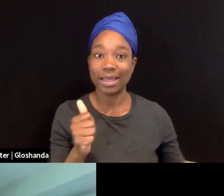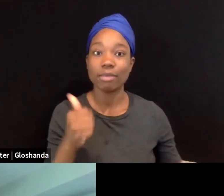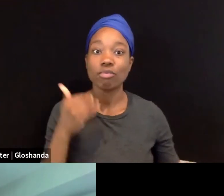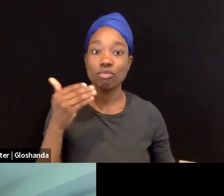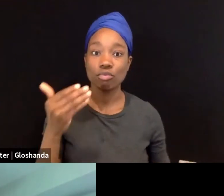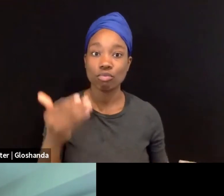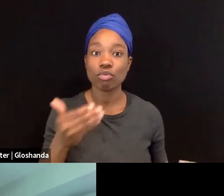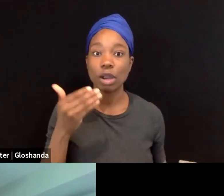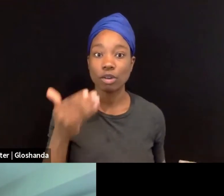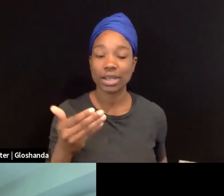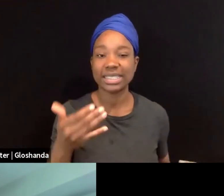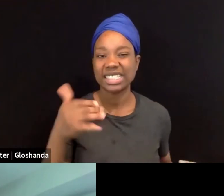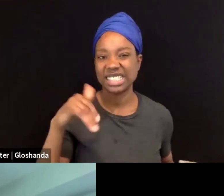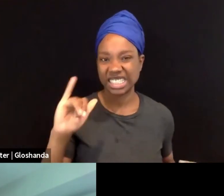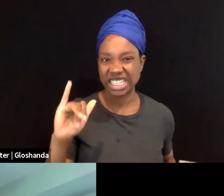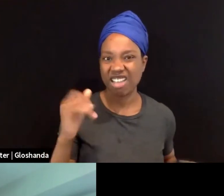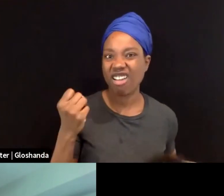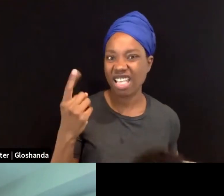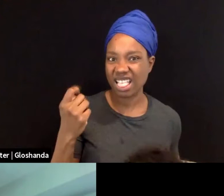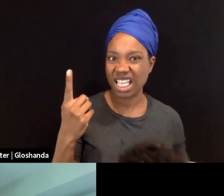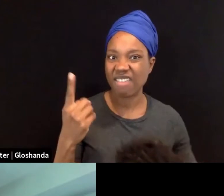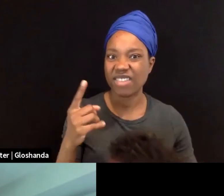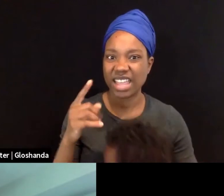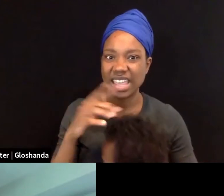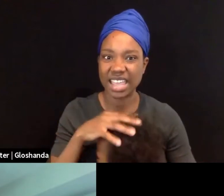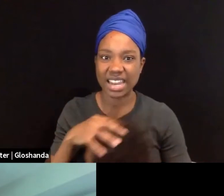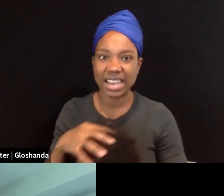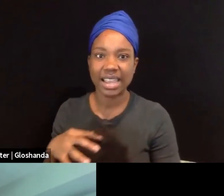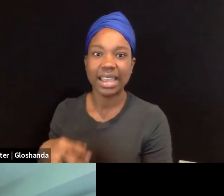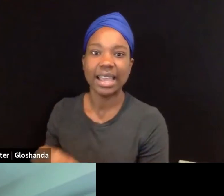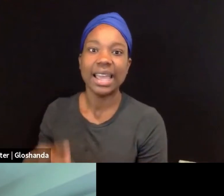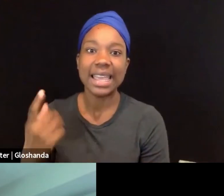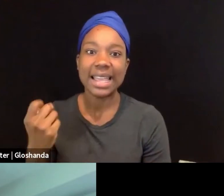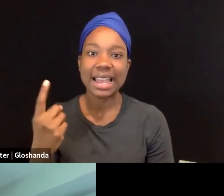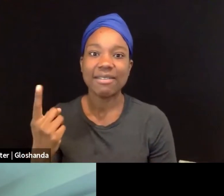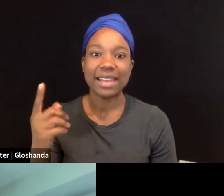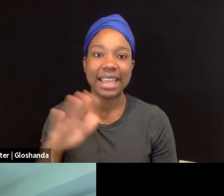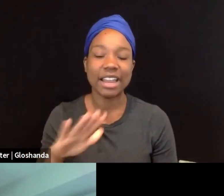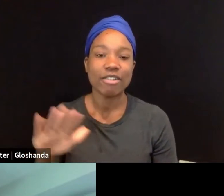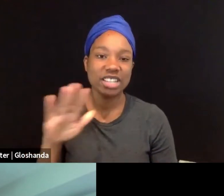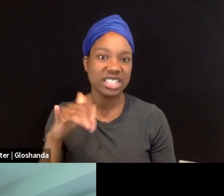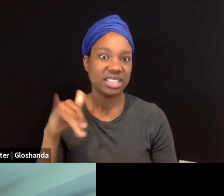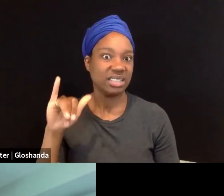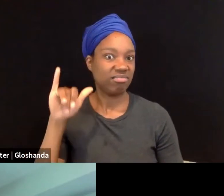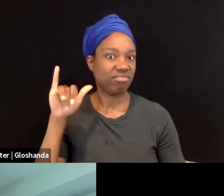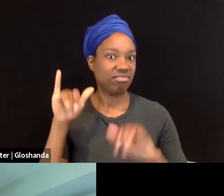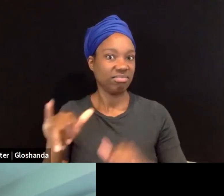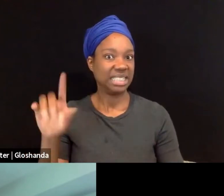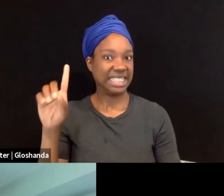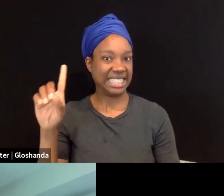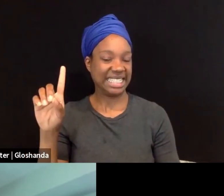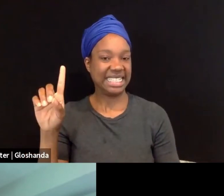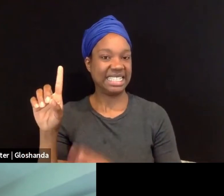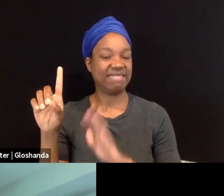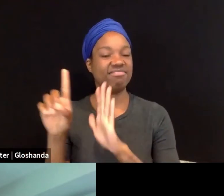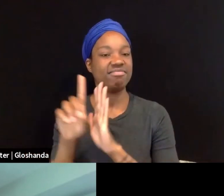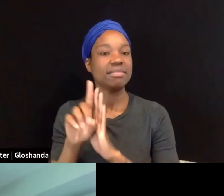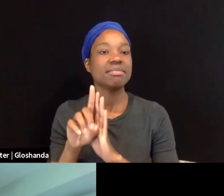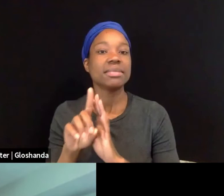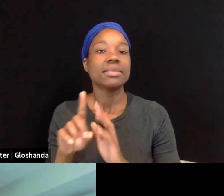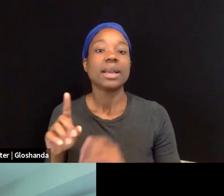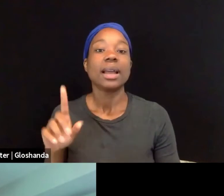there's still 11 grades stuck in the Ds. In 2021, our stormwater, levees, and